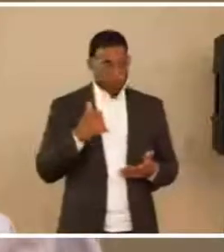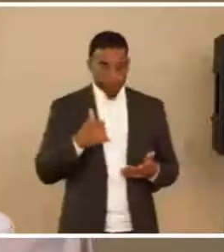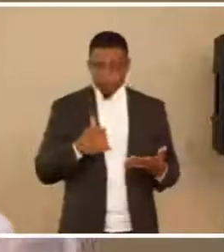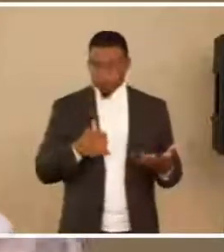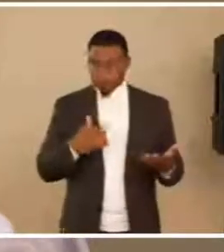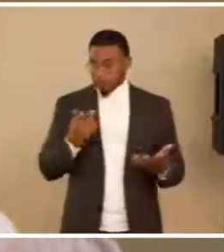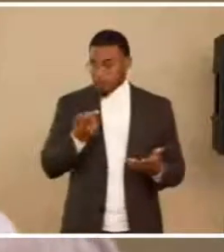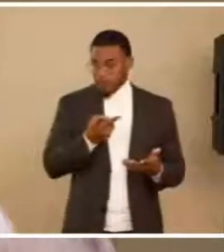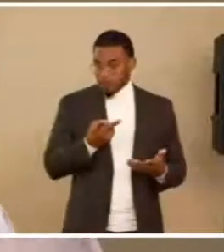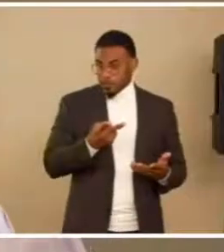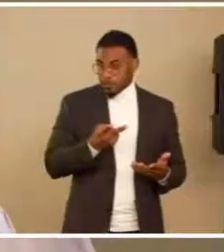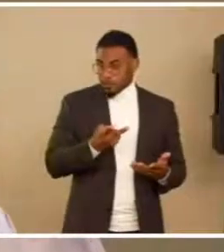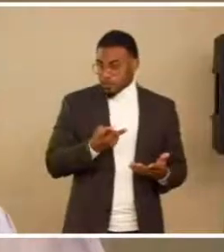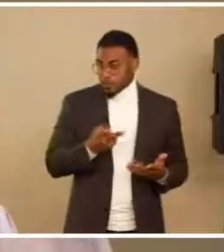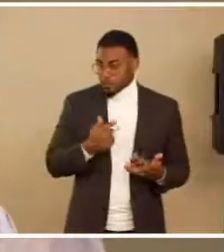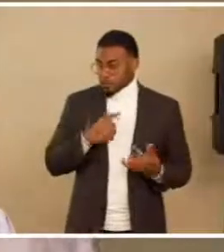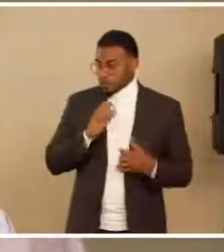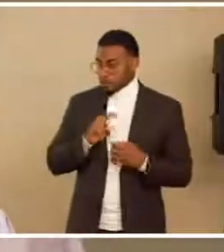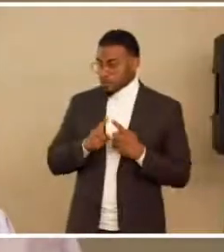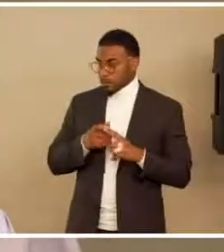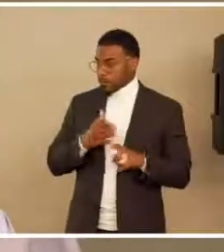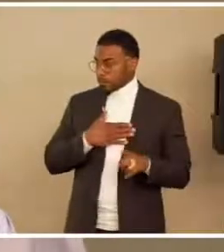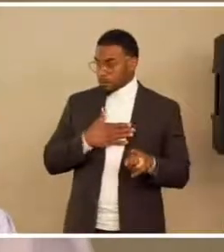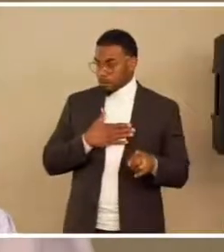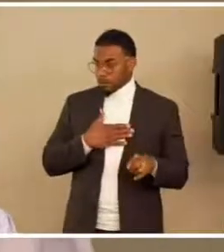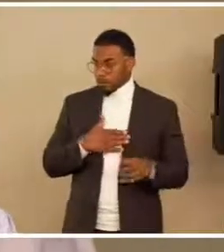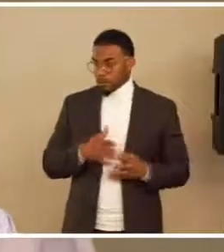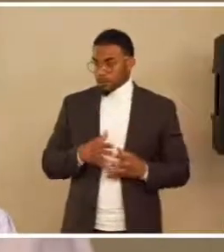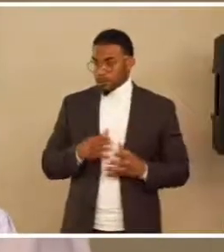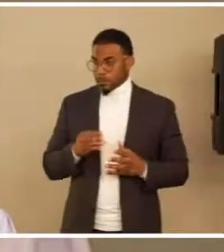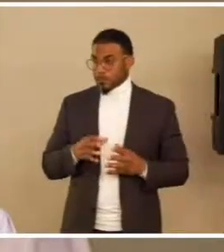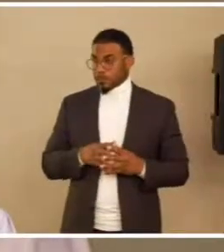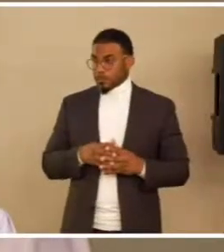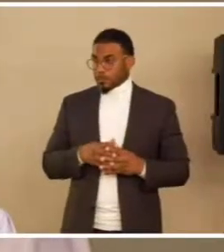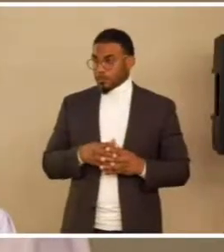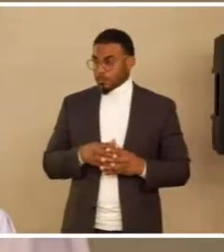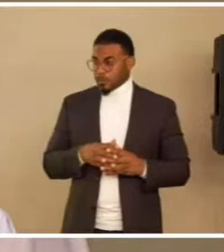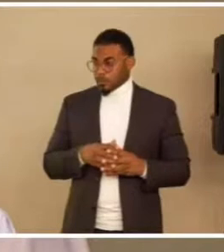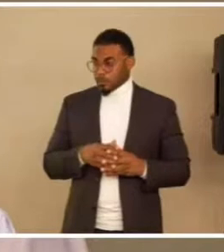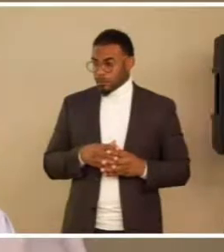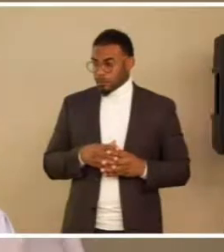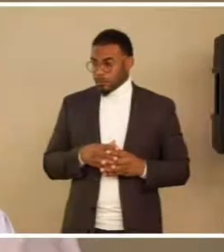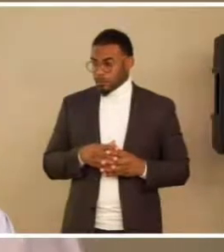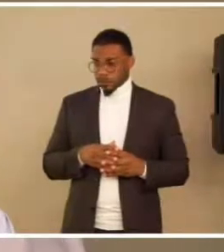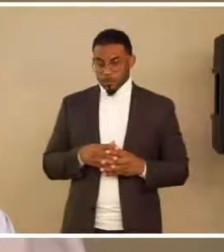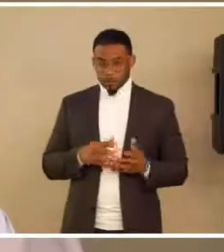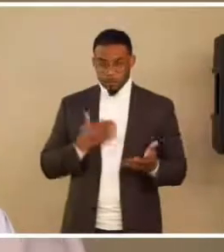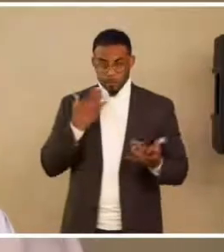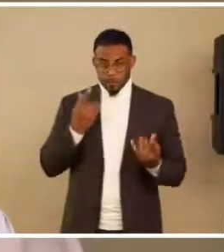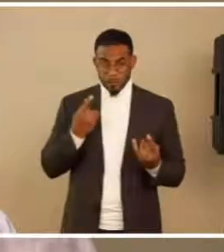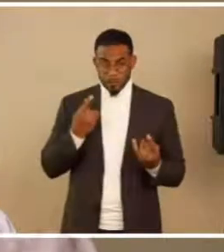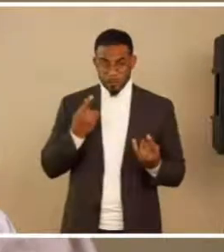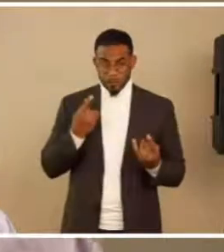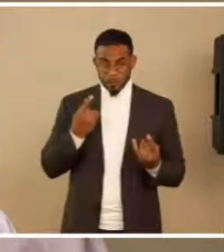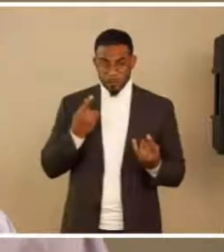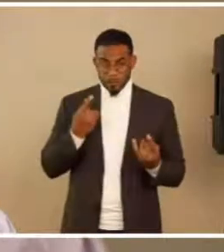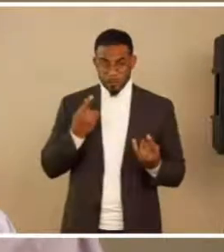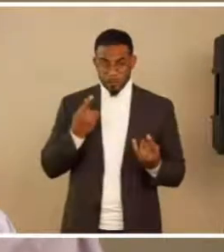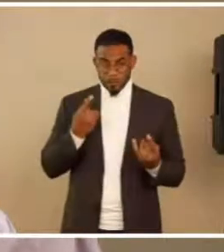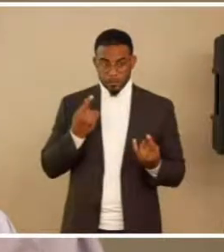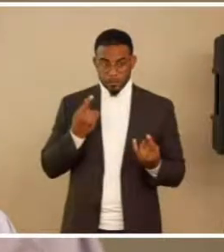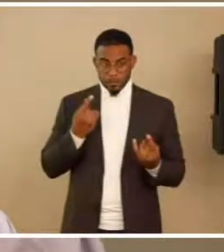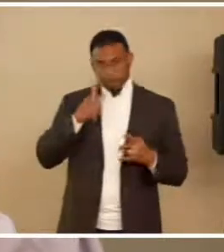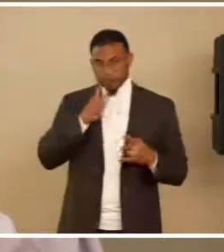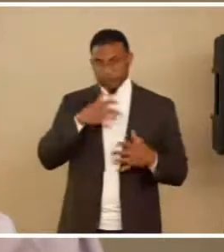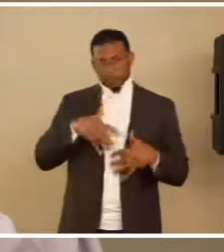Because the two hosts were actually friends of mine. And they didn't know what to do. They didn't even think